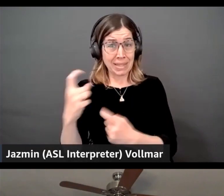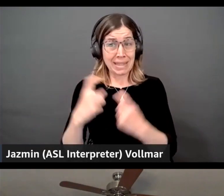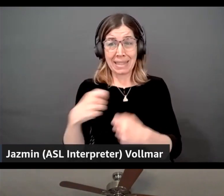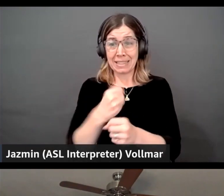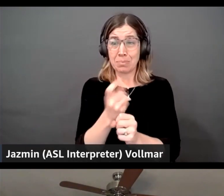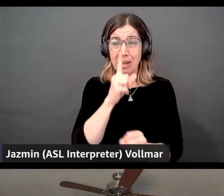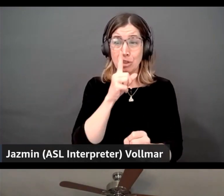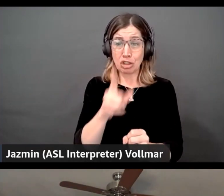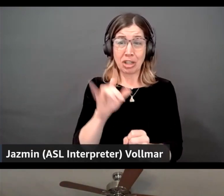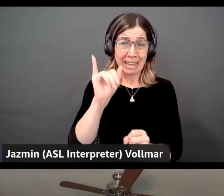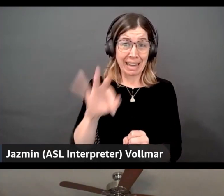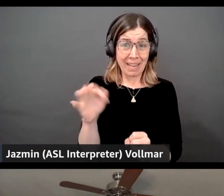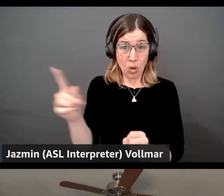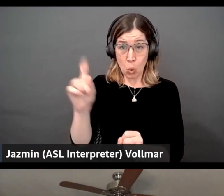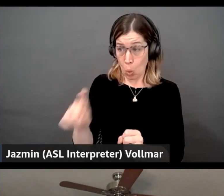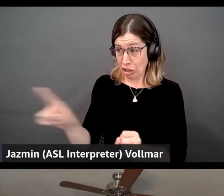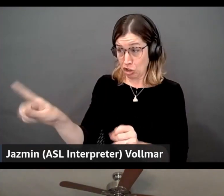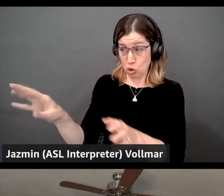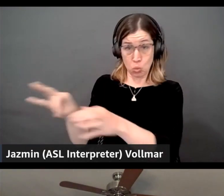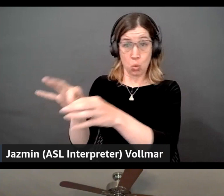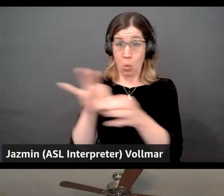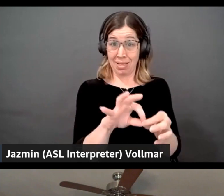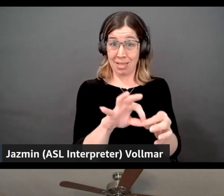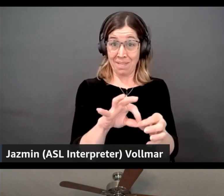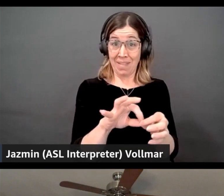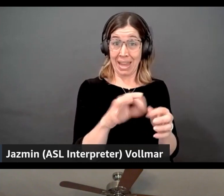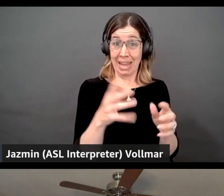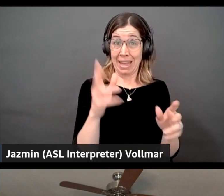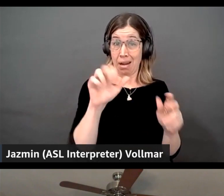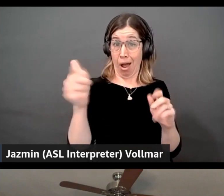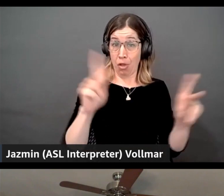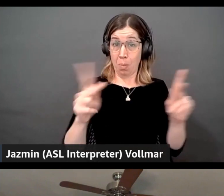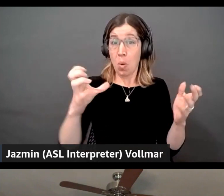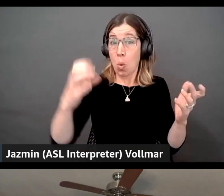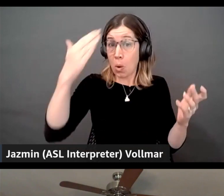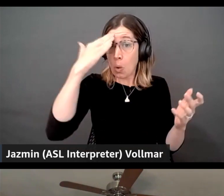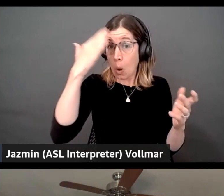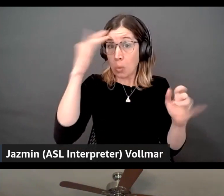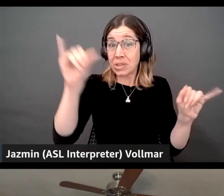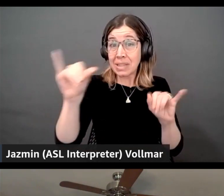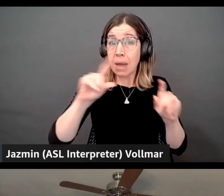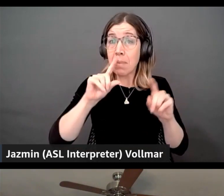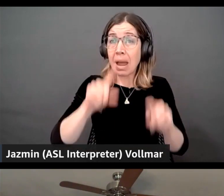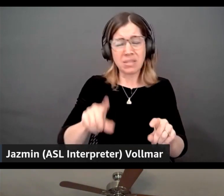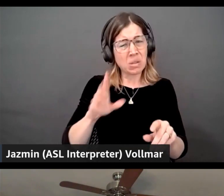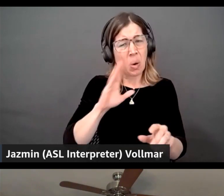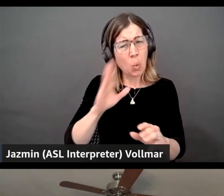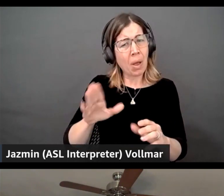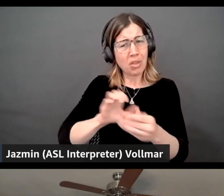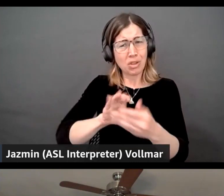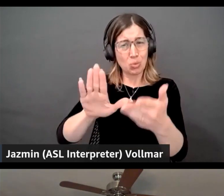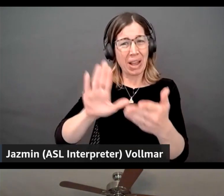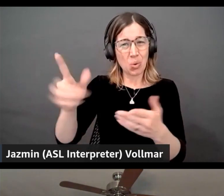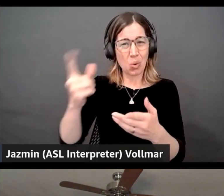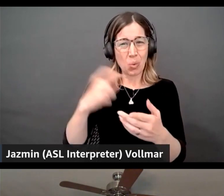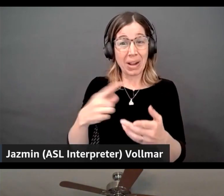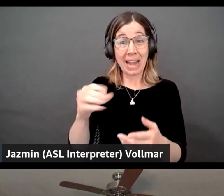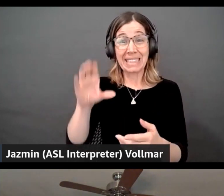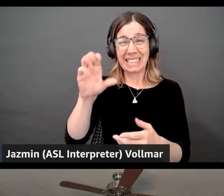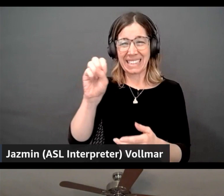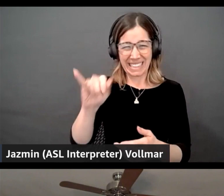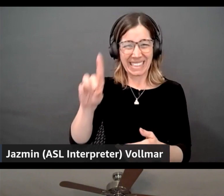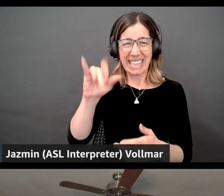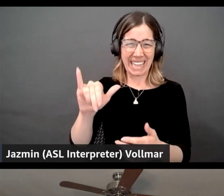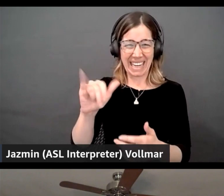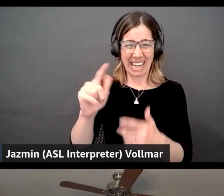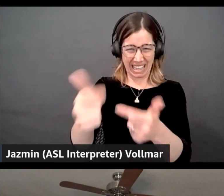there's a question here that's relevant that I know other people are going to want to hear about, we'll make sure to address it. And then Sydney, I know you were going to say something.